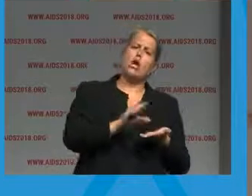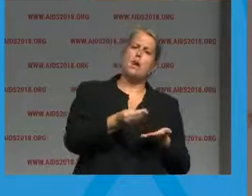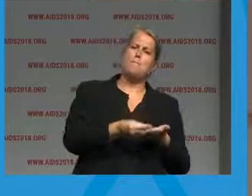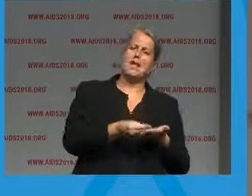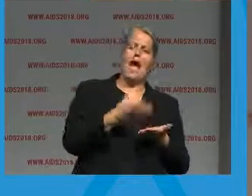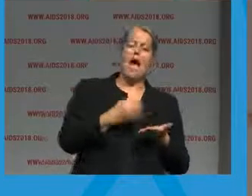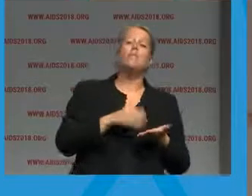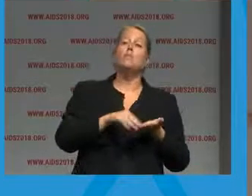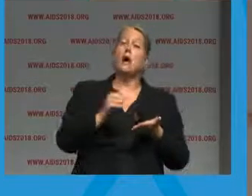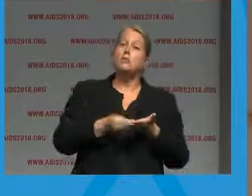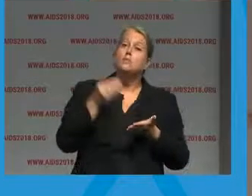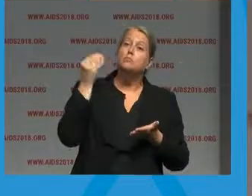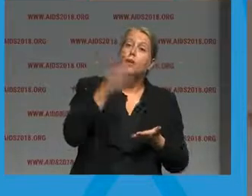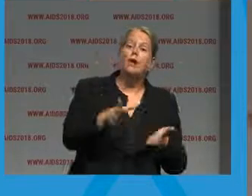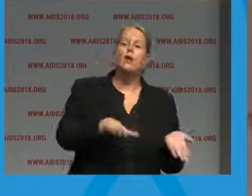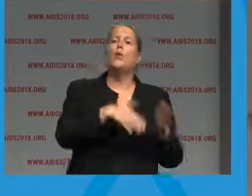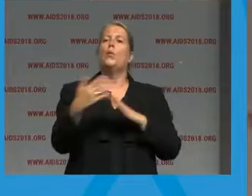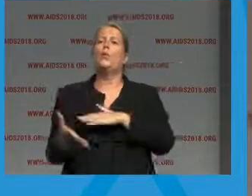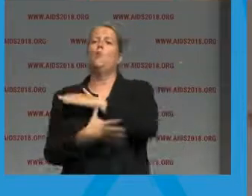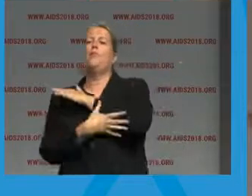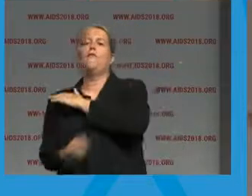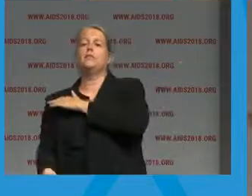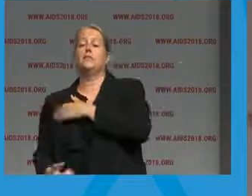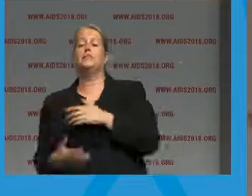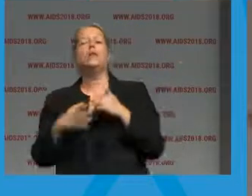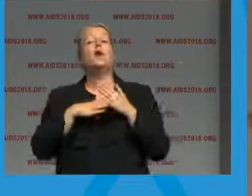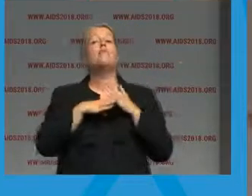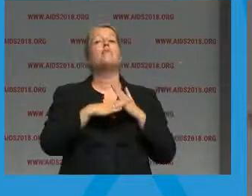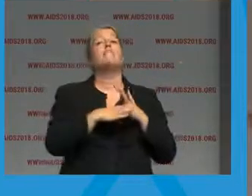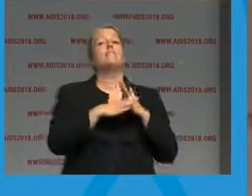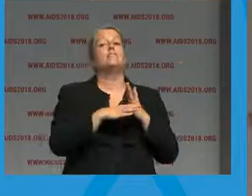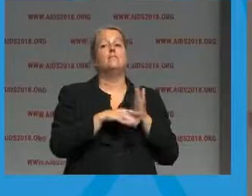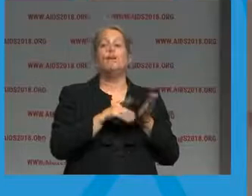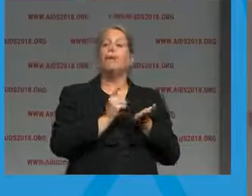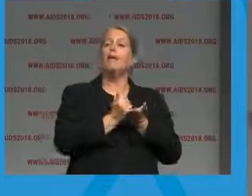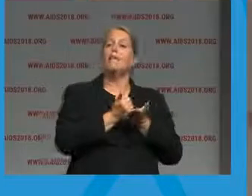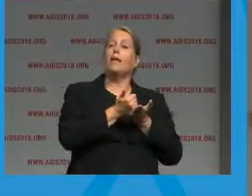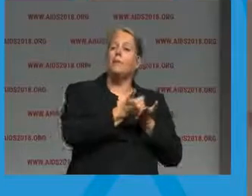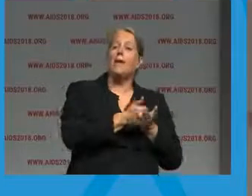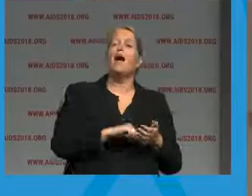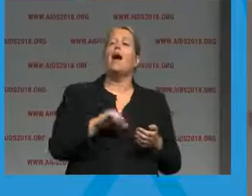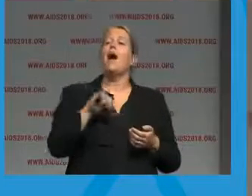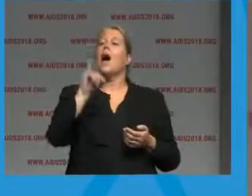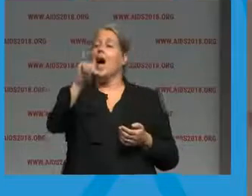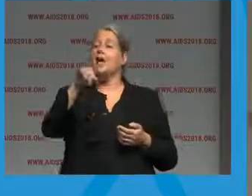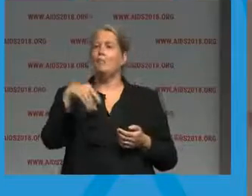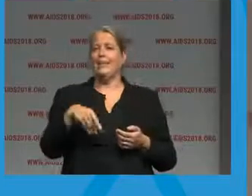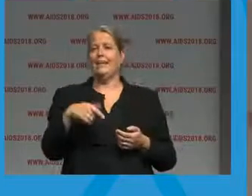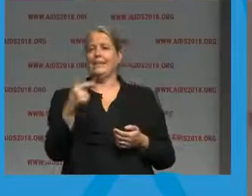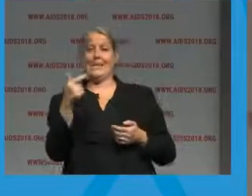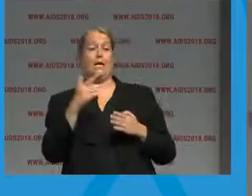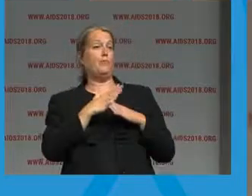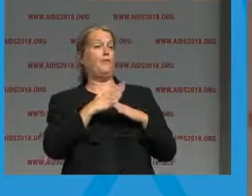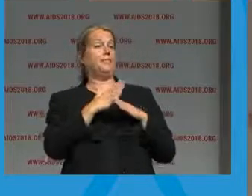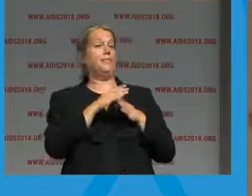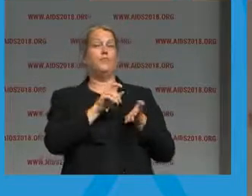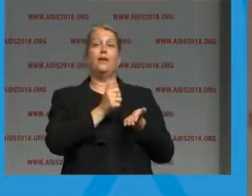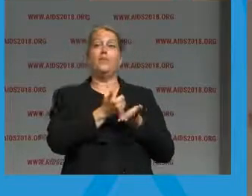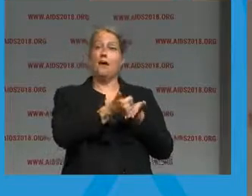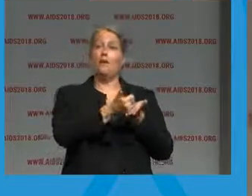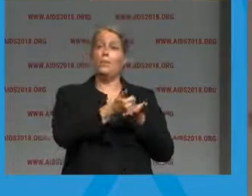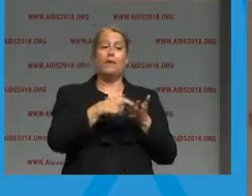Now, when I come to the preventive therapy, we have IPT, which is known as a preventive therapy, which can save